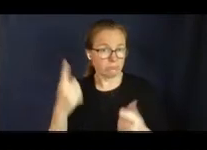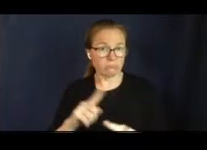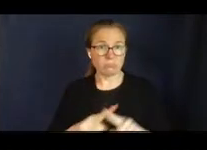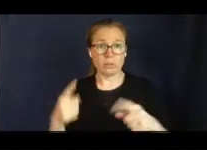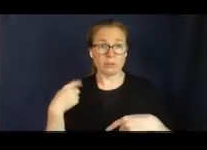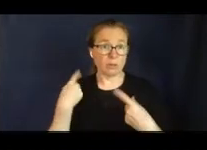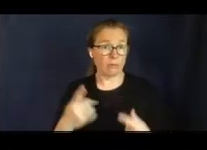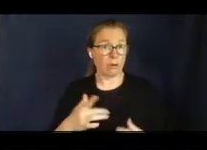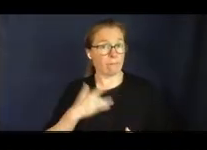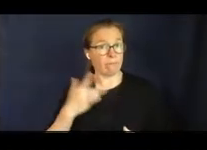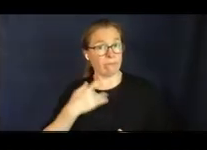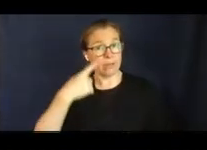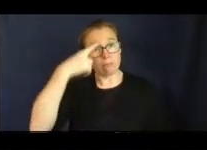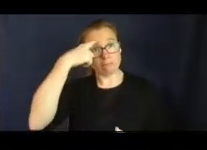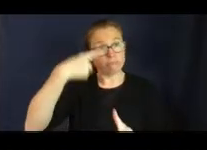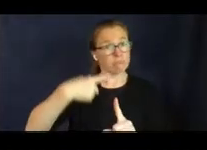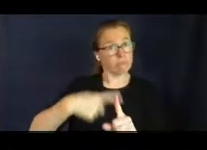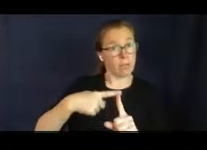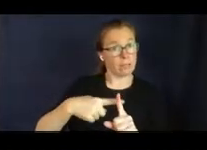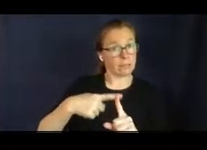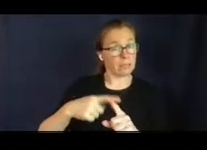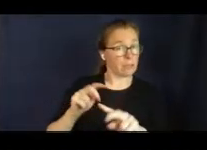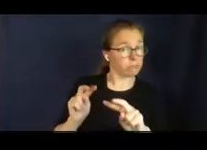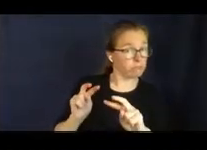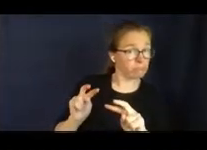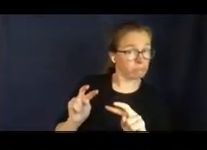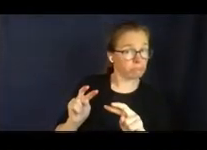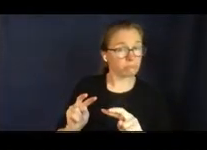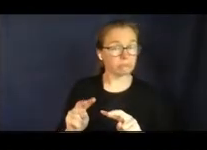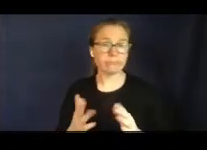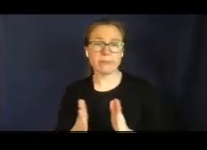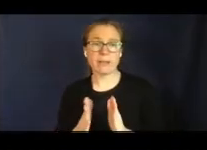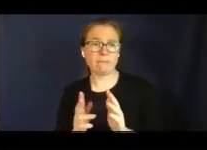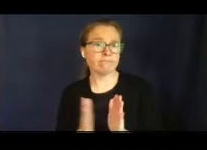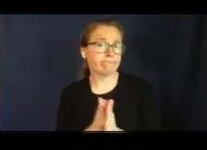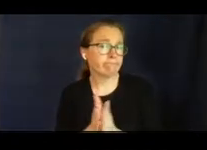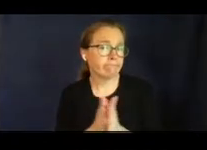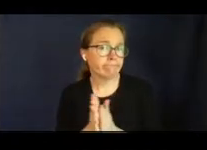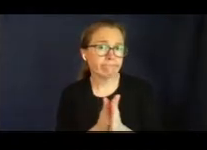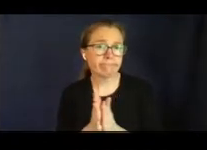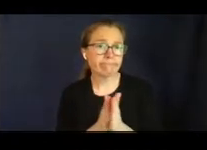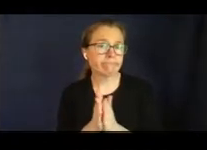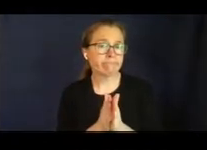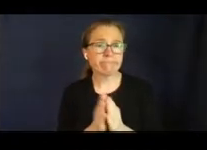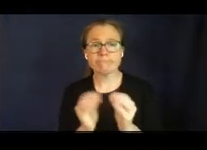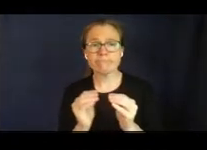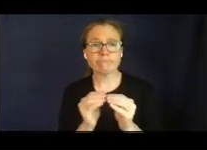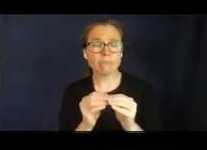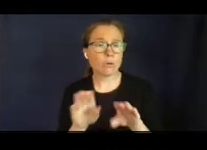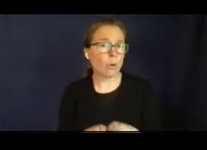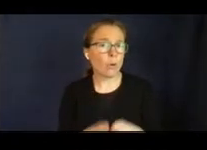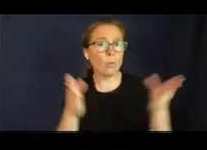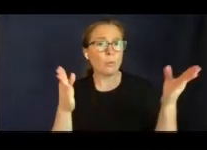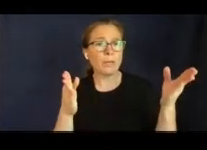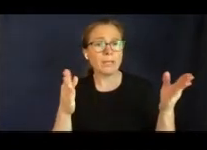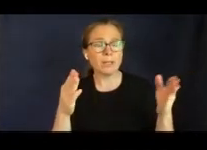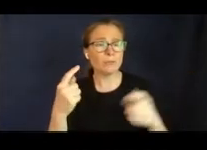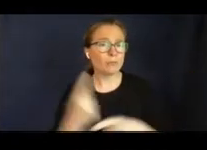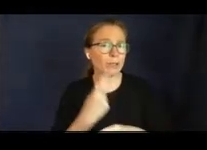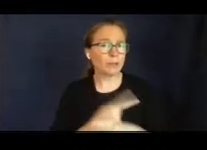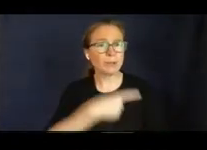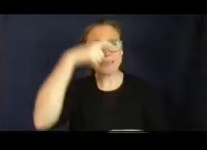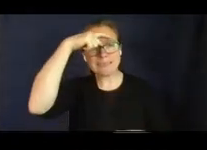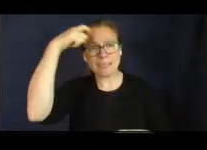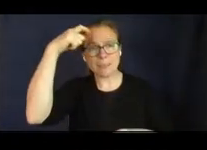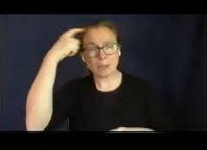optimistic, and I look forward to resuming something that's closer to our traditional summer activities and gatherings.